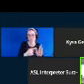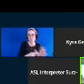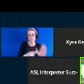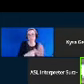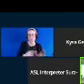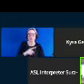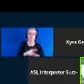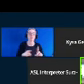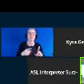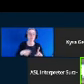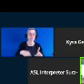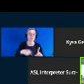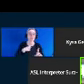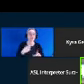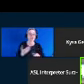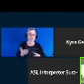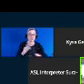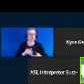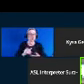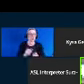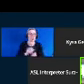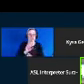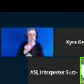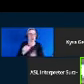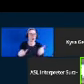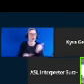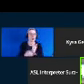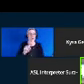FEMA under the Stafford Act and